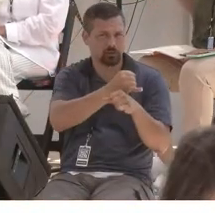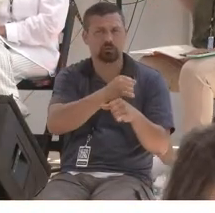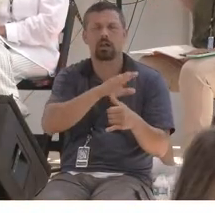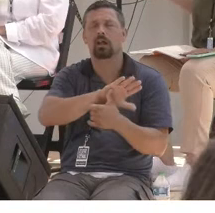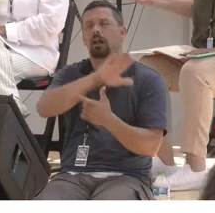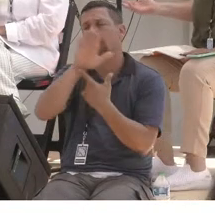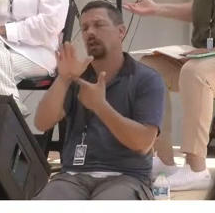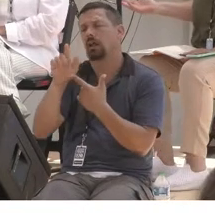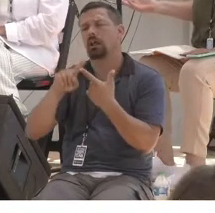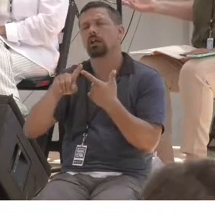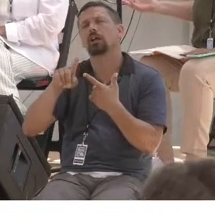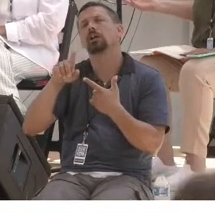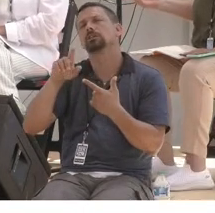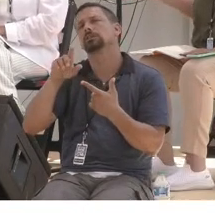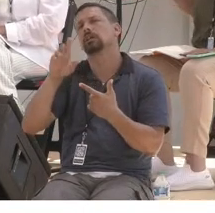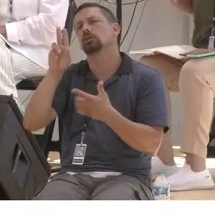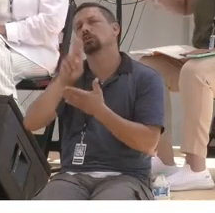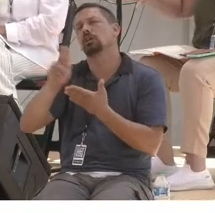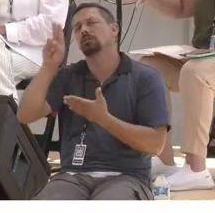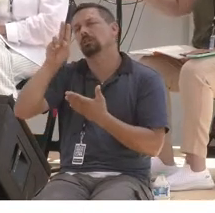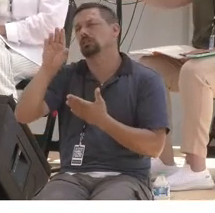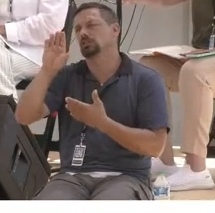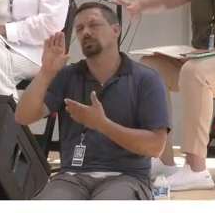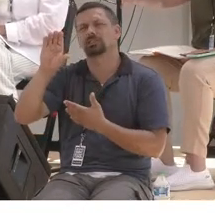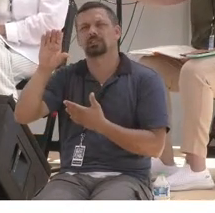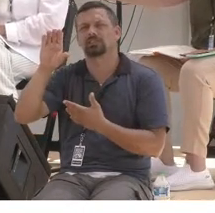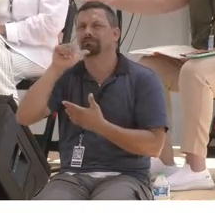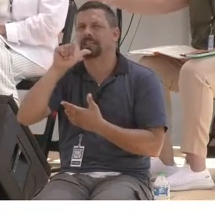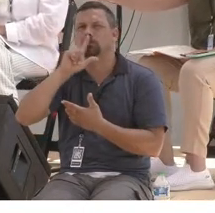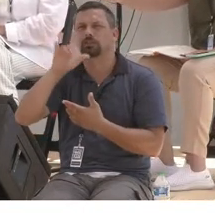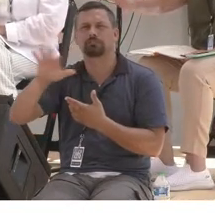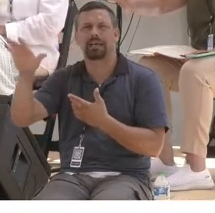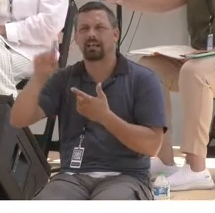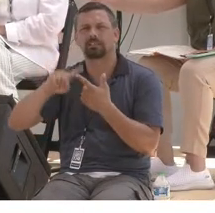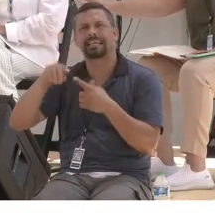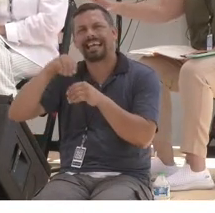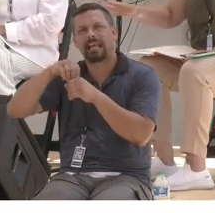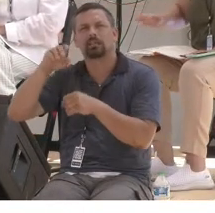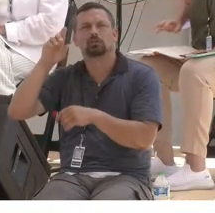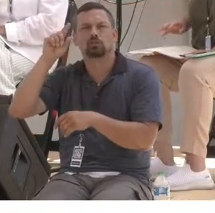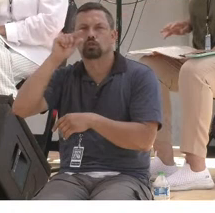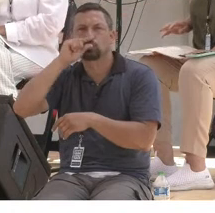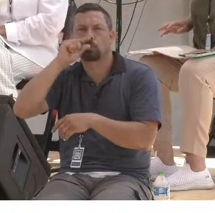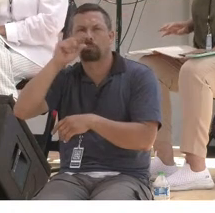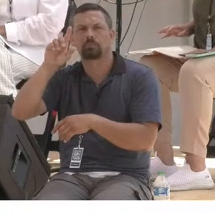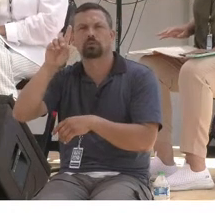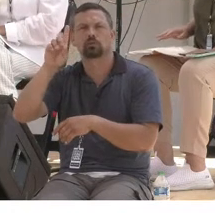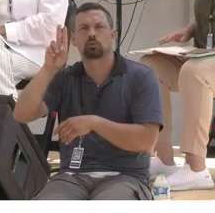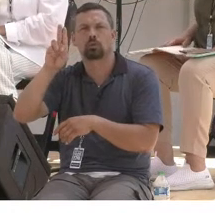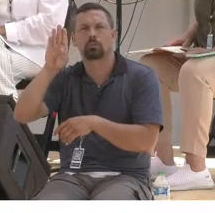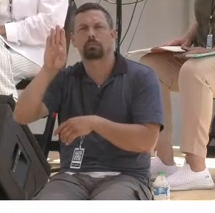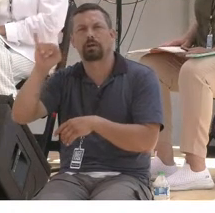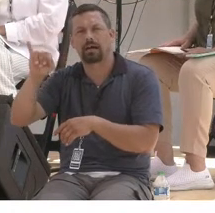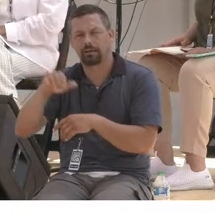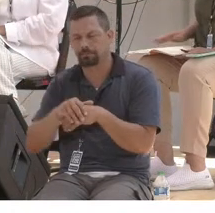the University of Sharjah in one of the Emirates, the Emirate next door to Dubai, if you know your UAE geography.